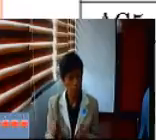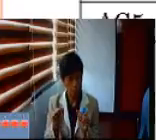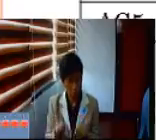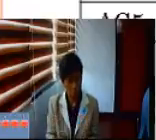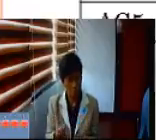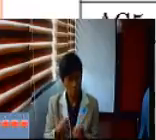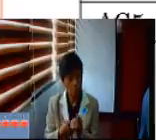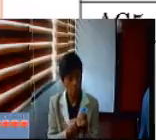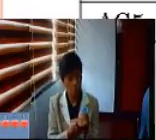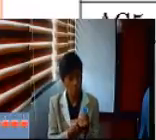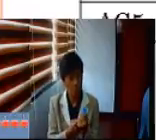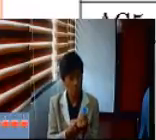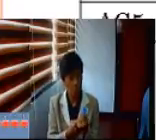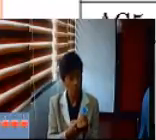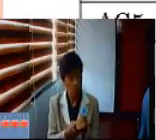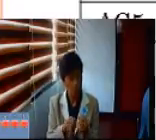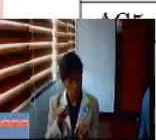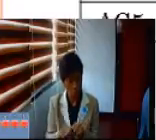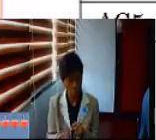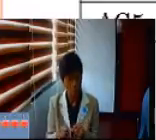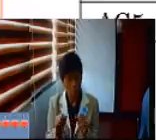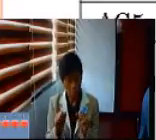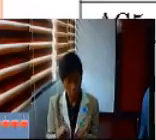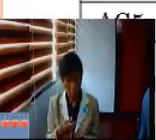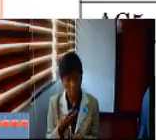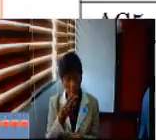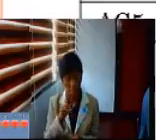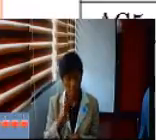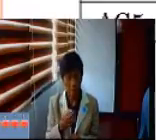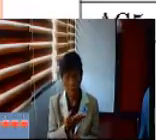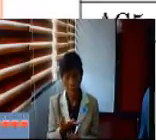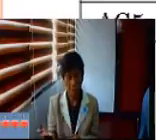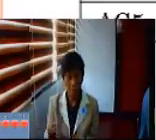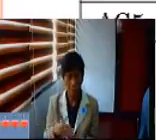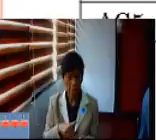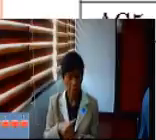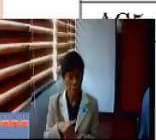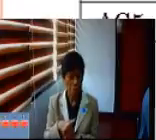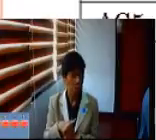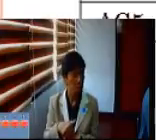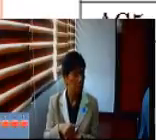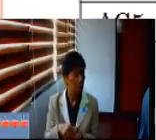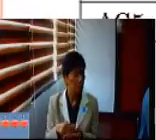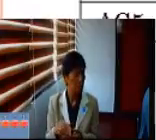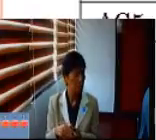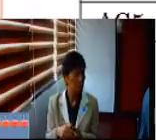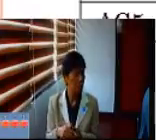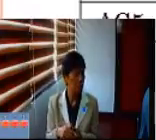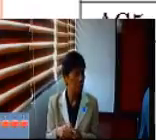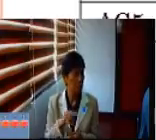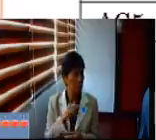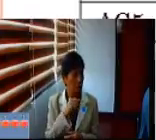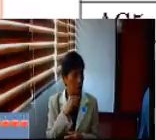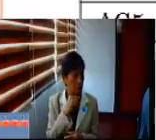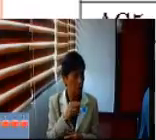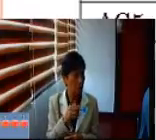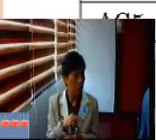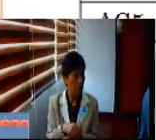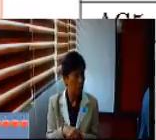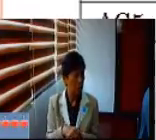can better their vulnerability index in a way. Hindi na siya medium, kundi low na lang.